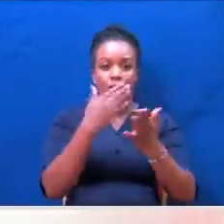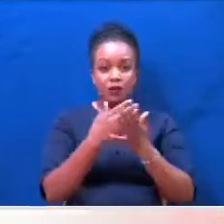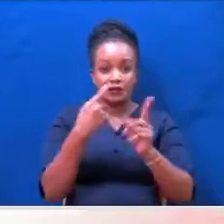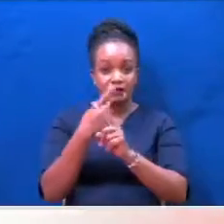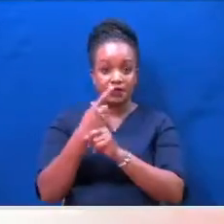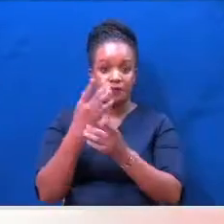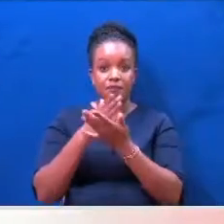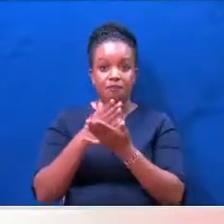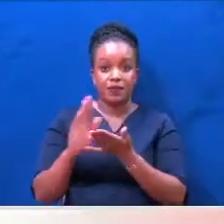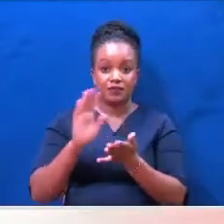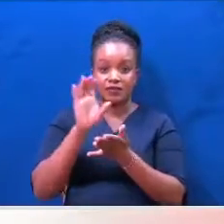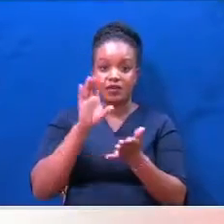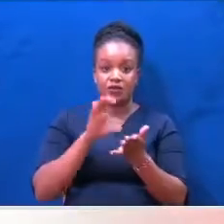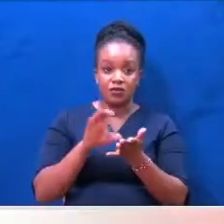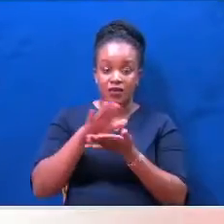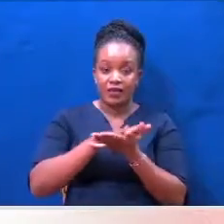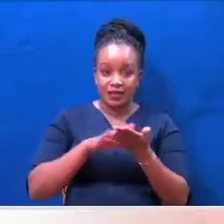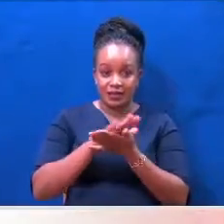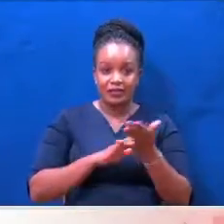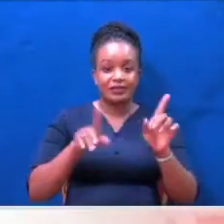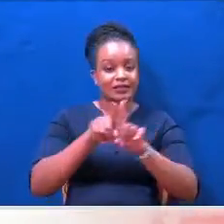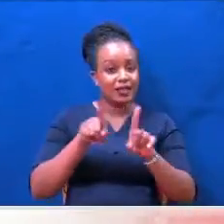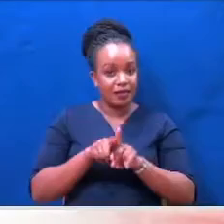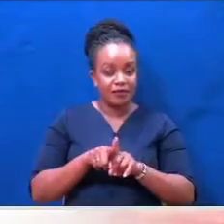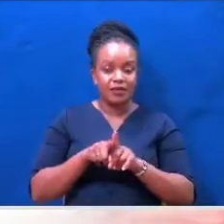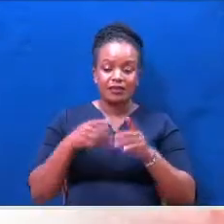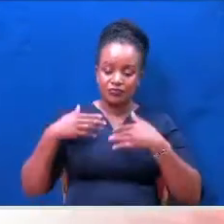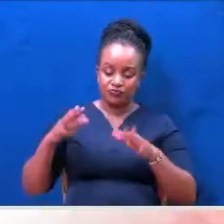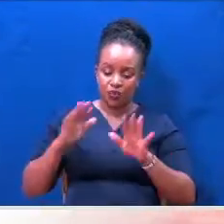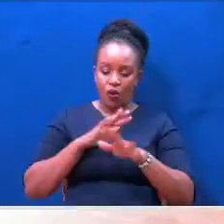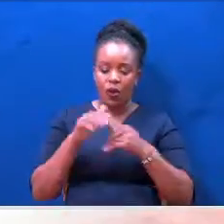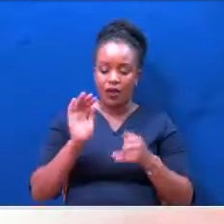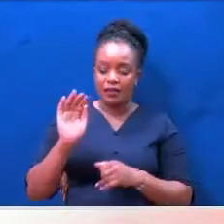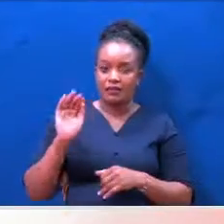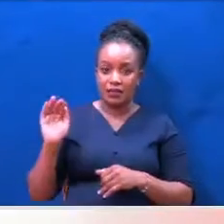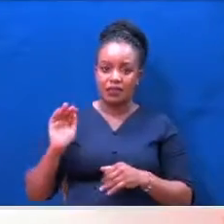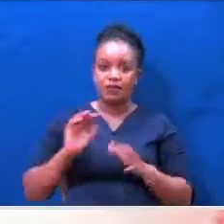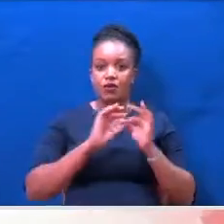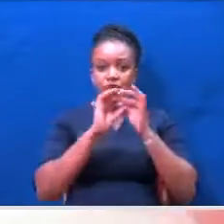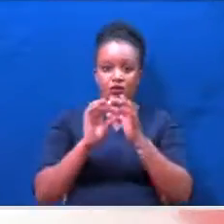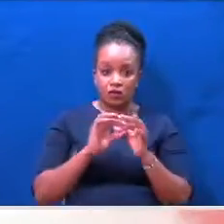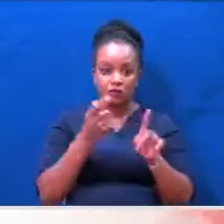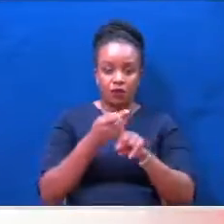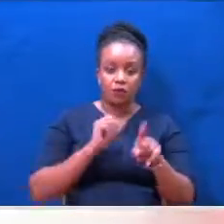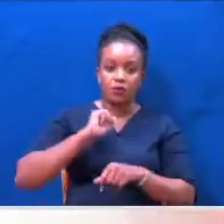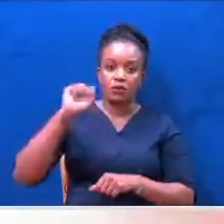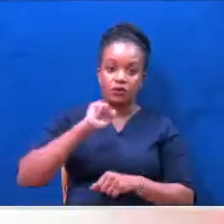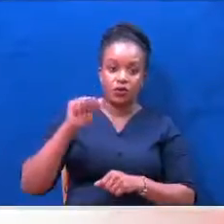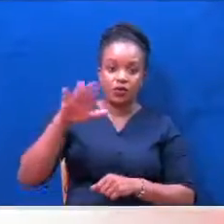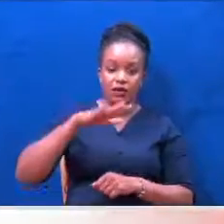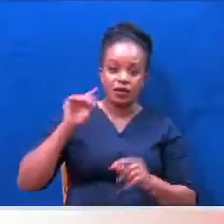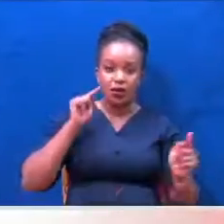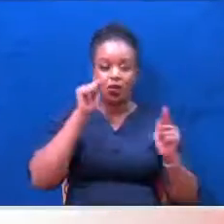central region. Wairia dismissed those calling for unity of all political parties from the region with the aim